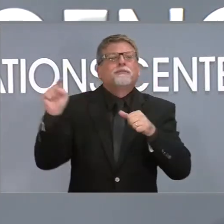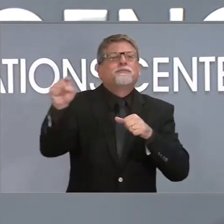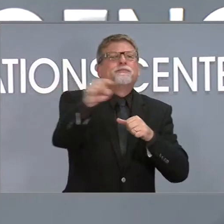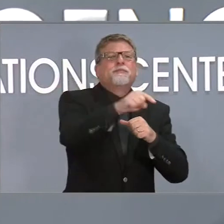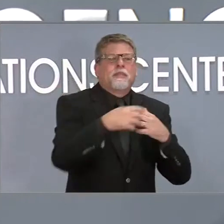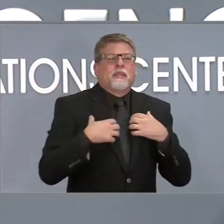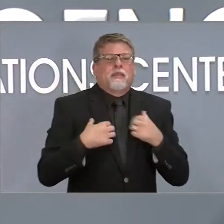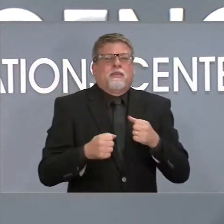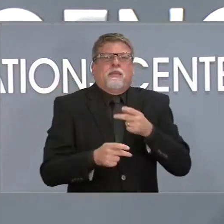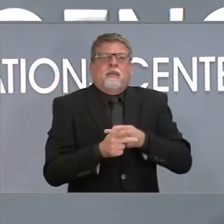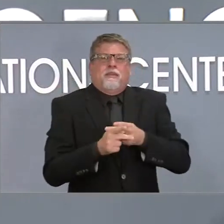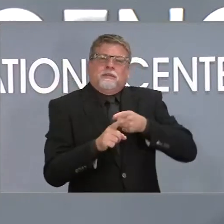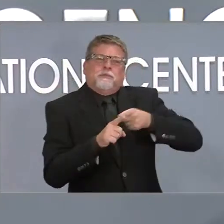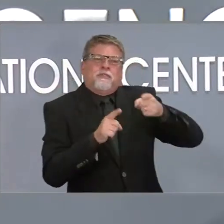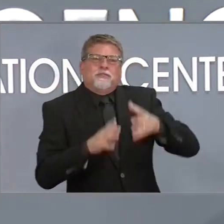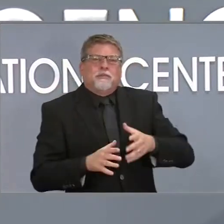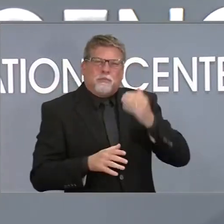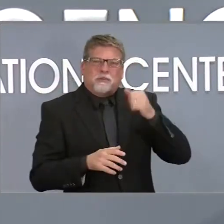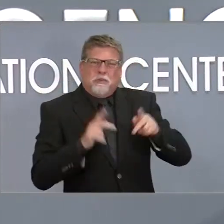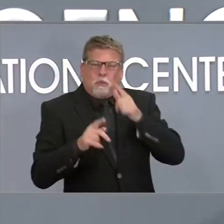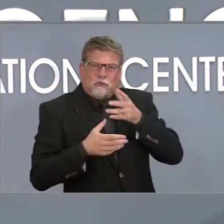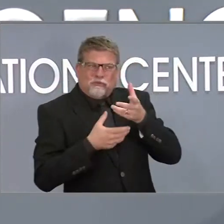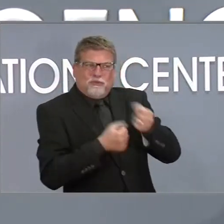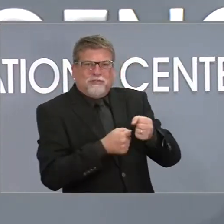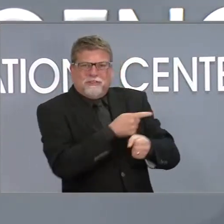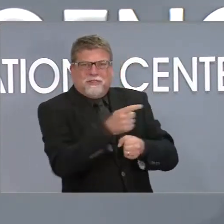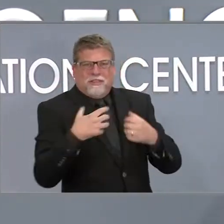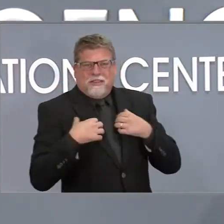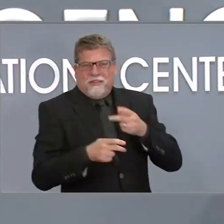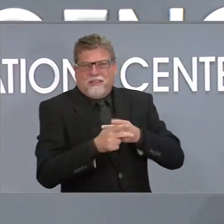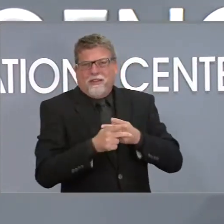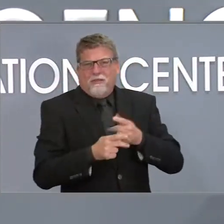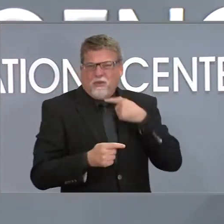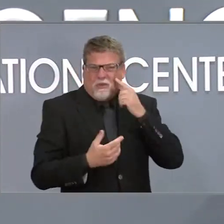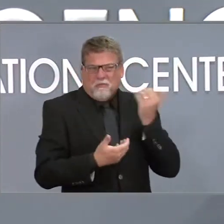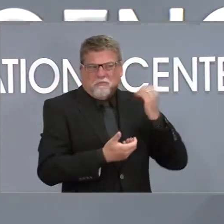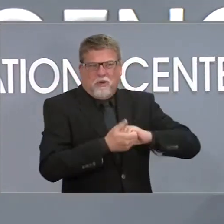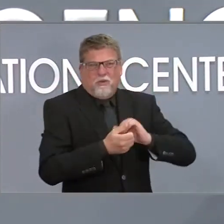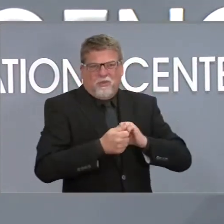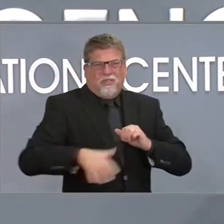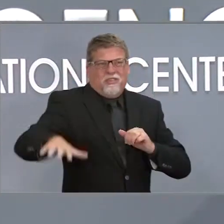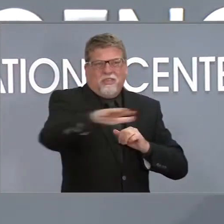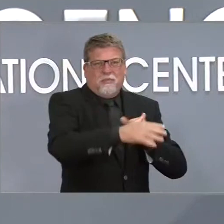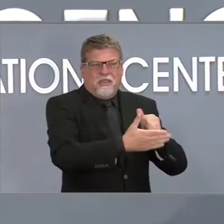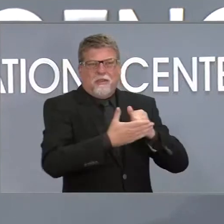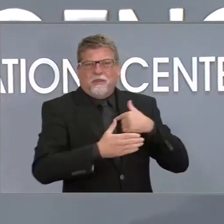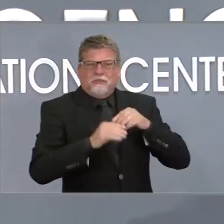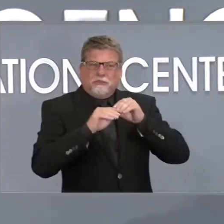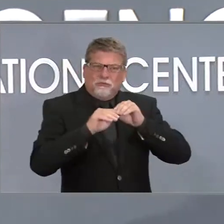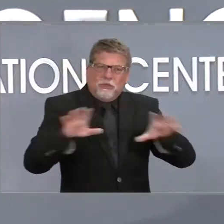for this effort, and we would certainly be partnering with many to do that. Thanks.